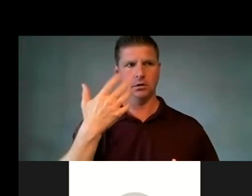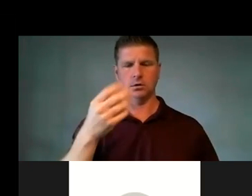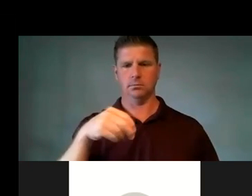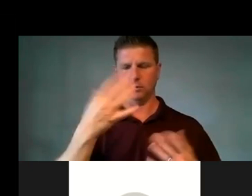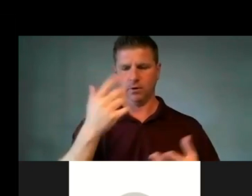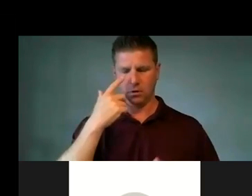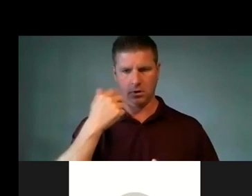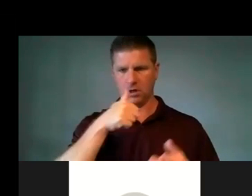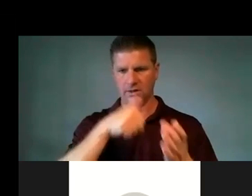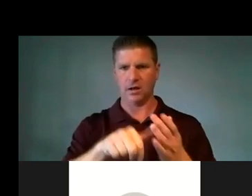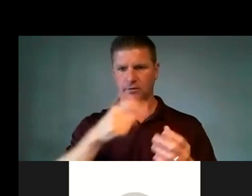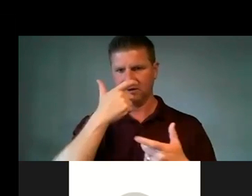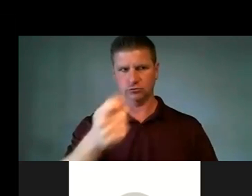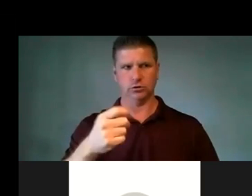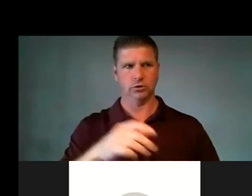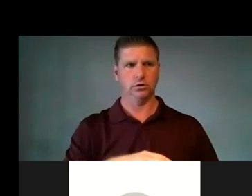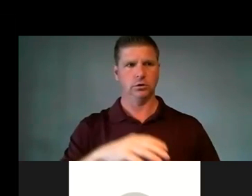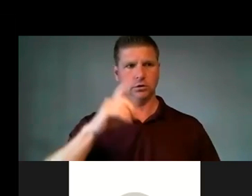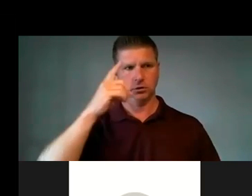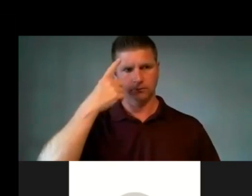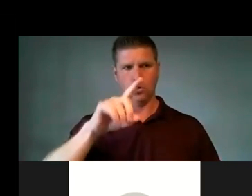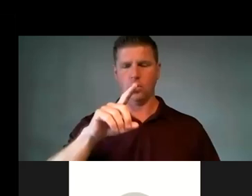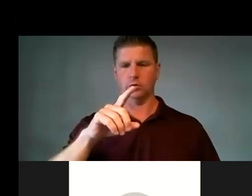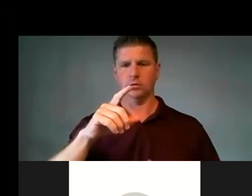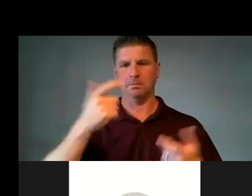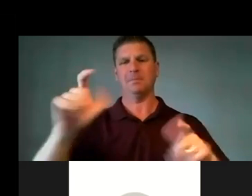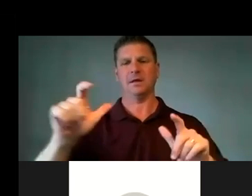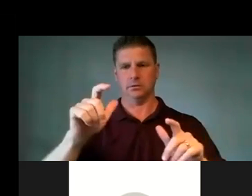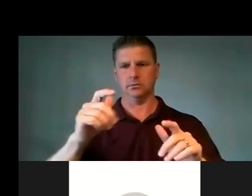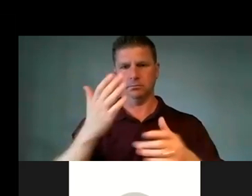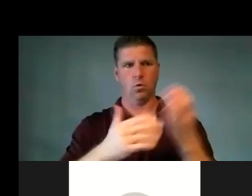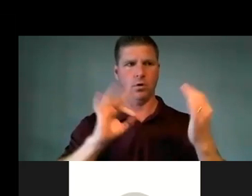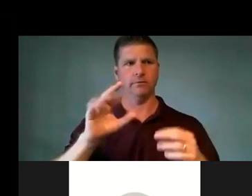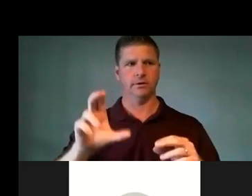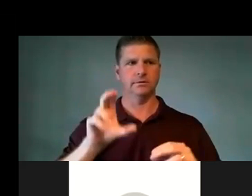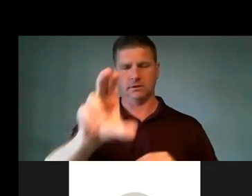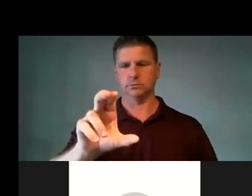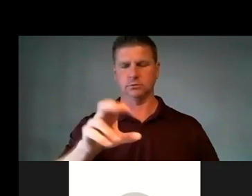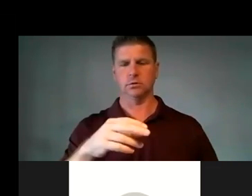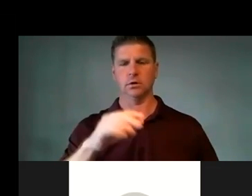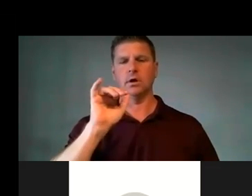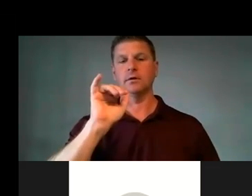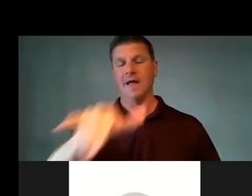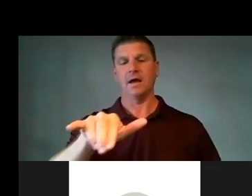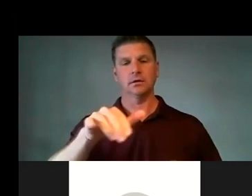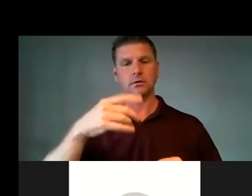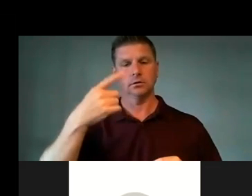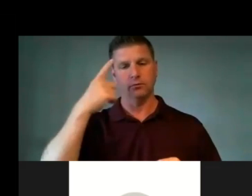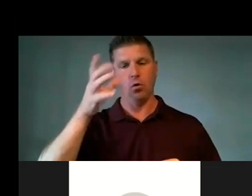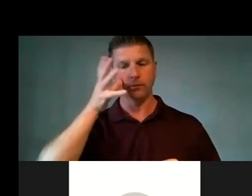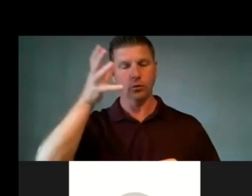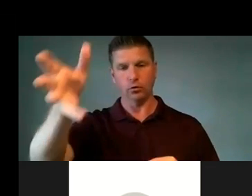provided a letter of interest for a significant portion of investment right now. Obviously, that is subject to further